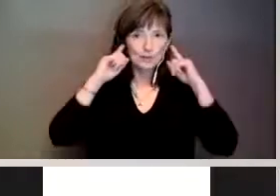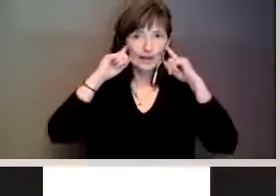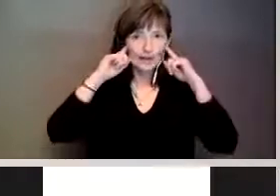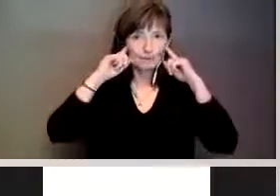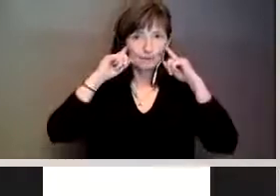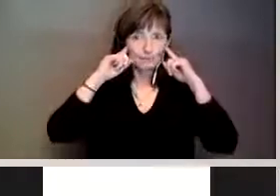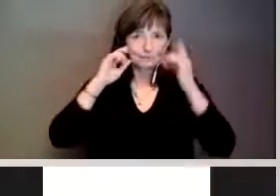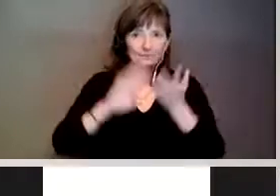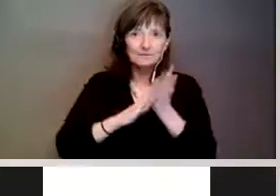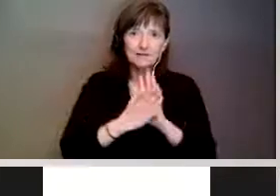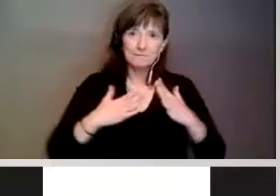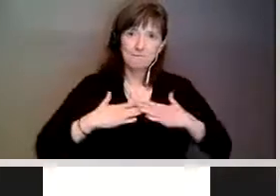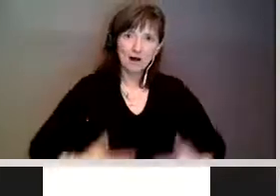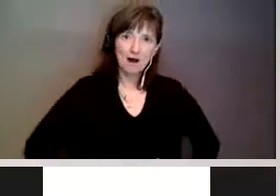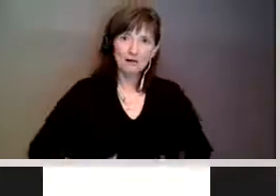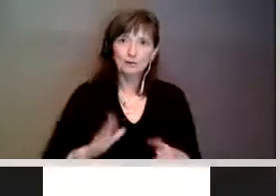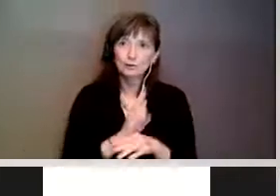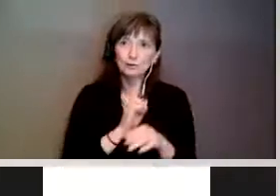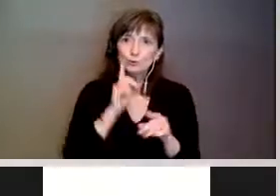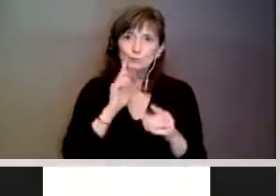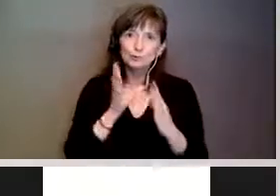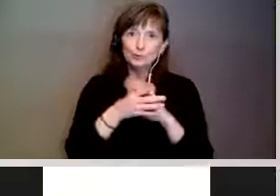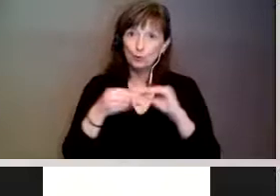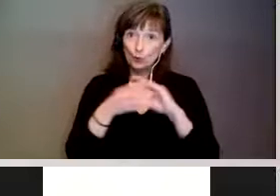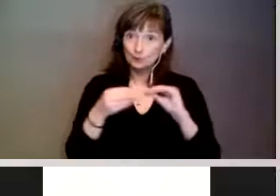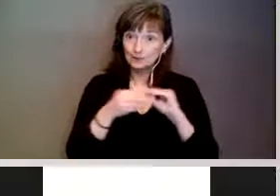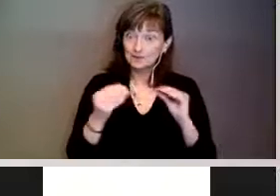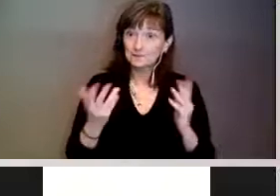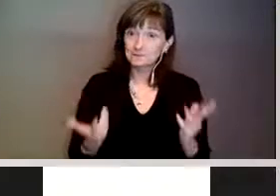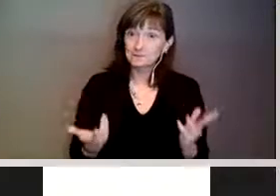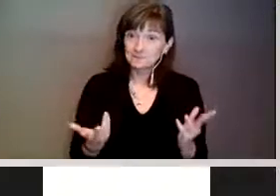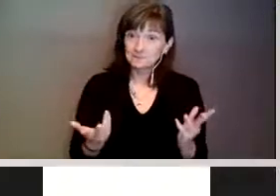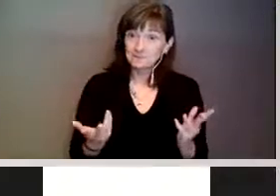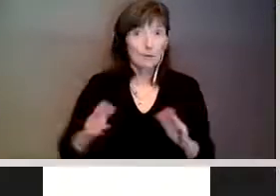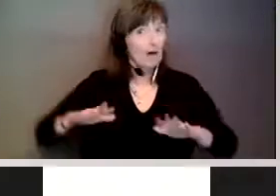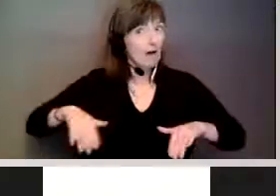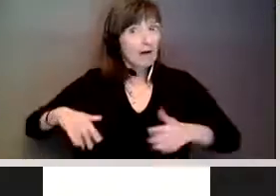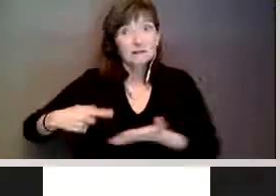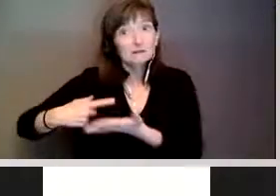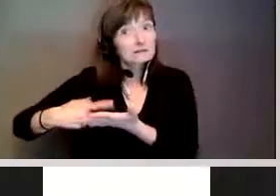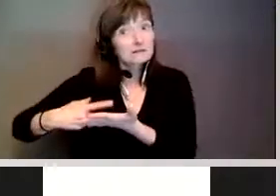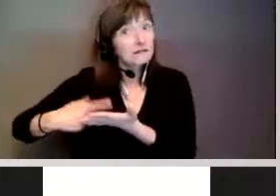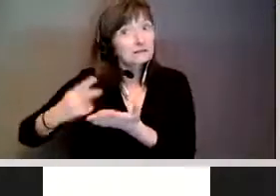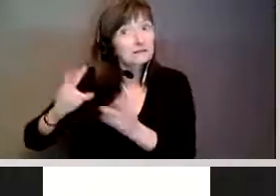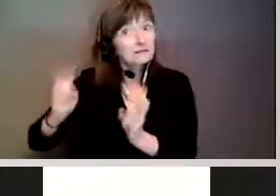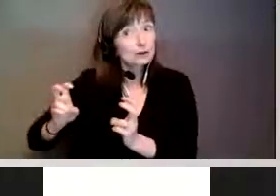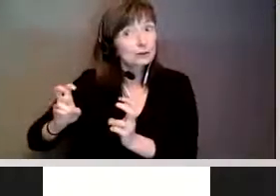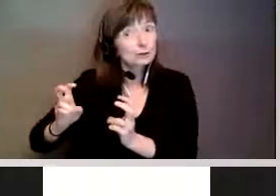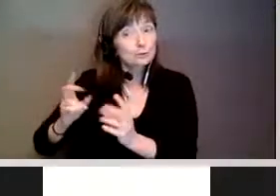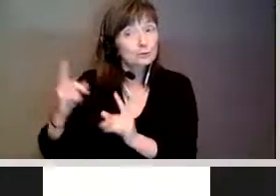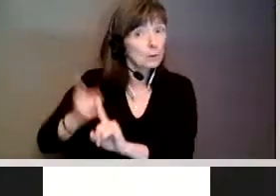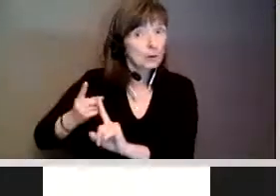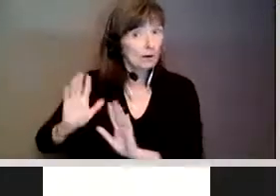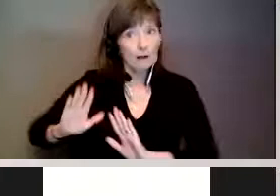telling a story. And before we even start discussing the issues, we try